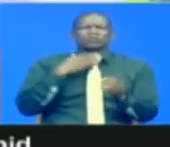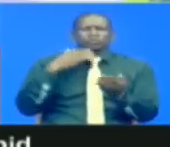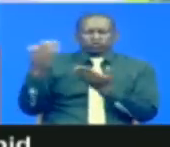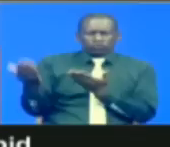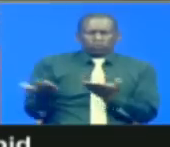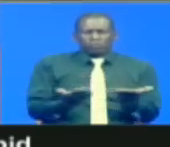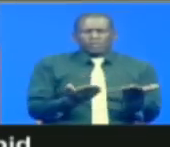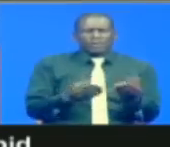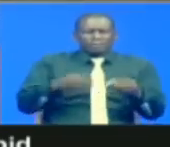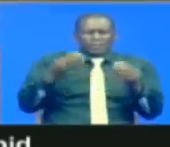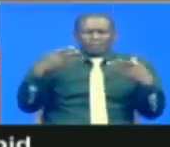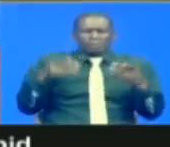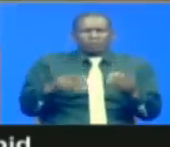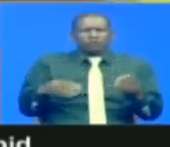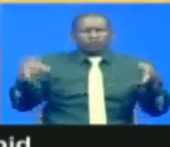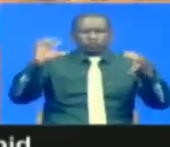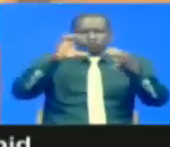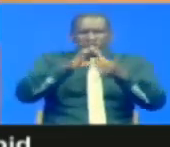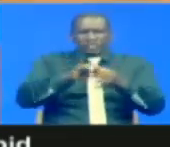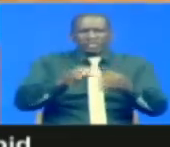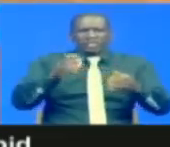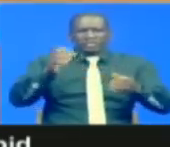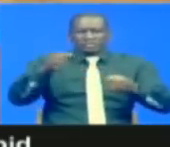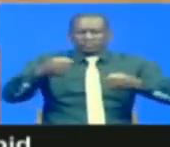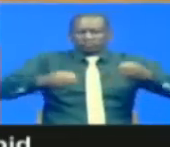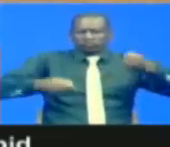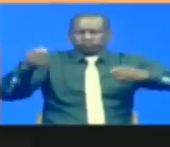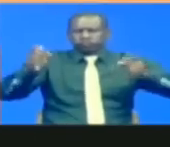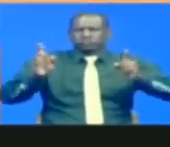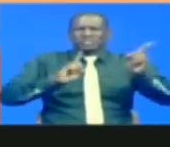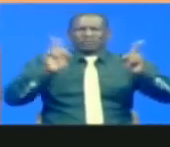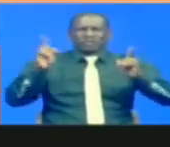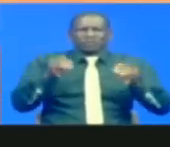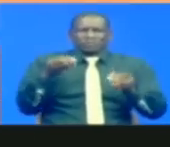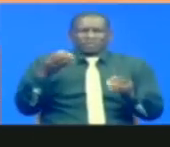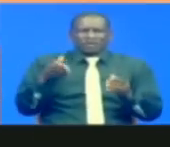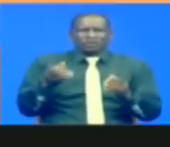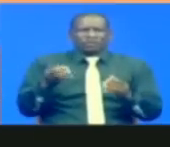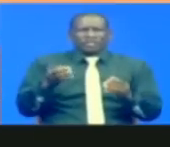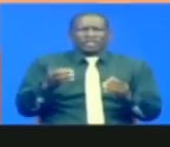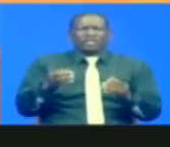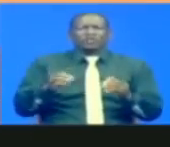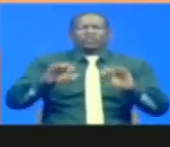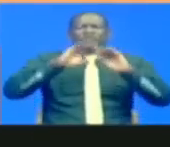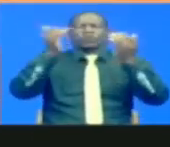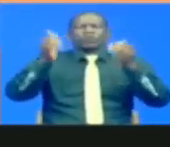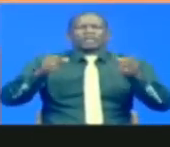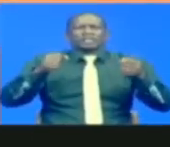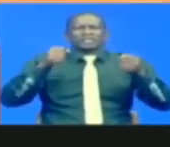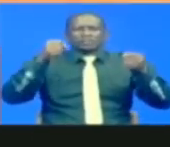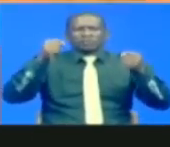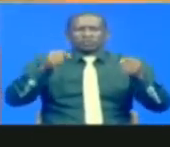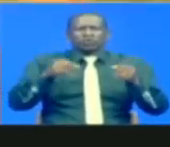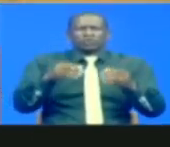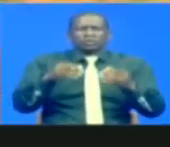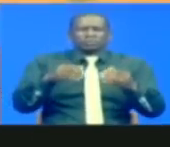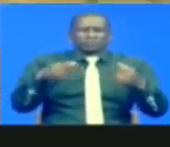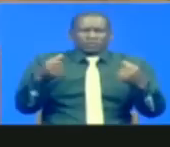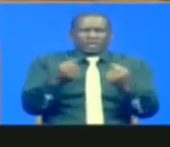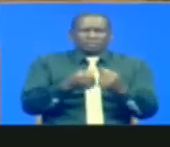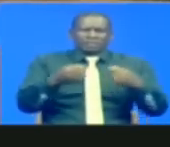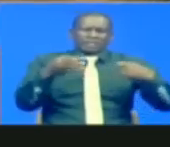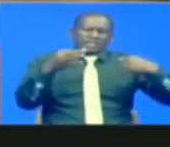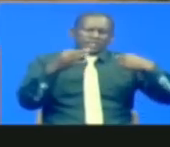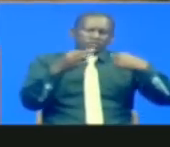as possible. The Safari Rally, which will be a candidate event for the World Rally Championship, will be held in July away from the traditional Easter